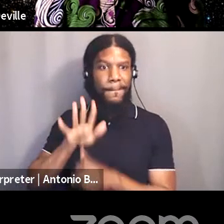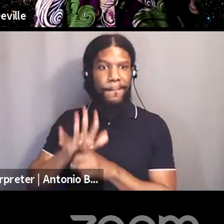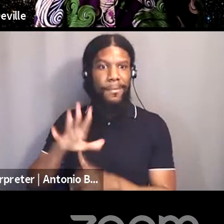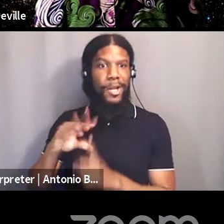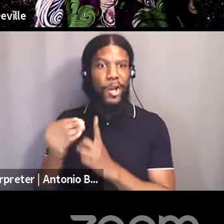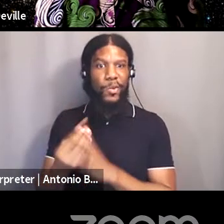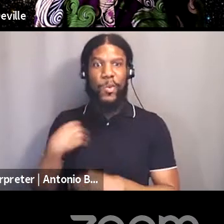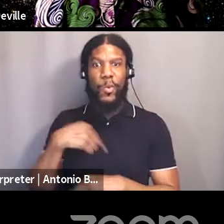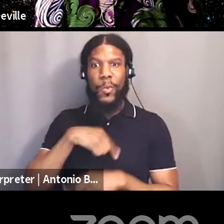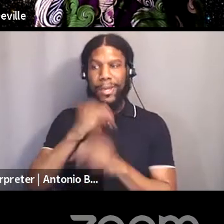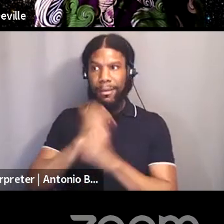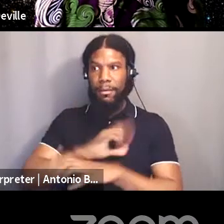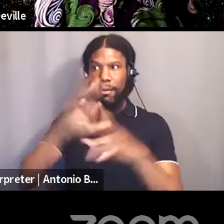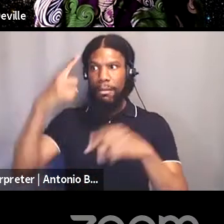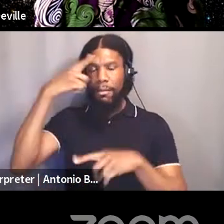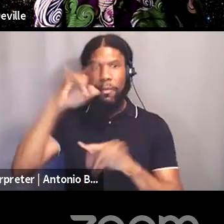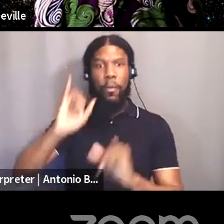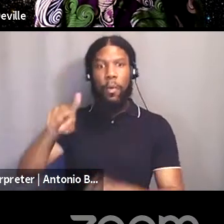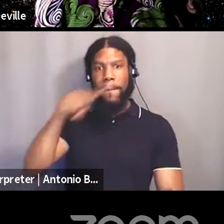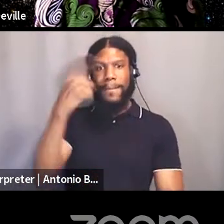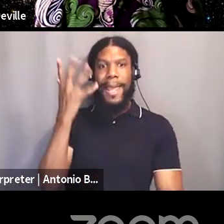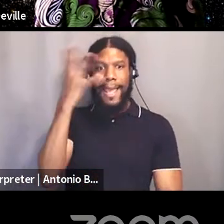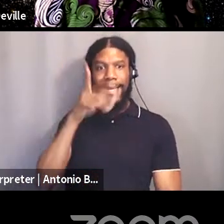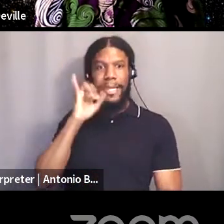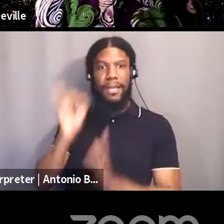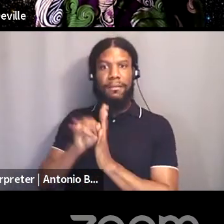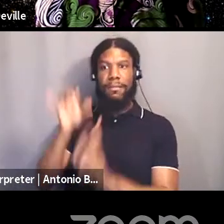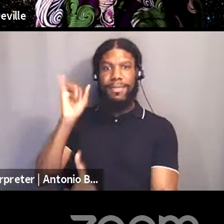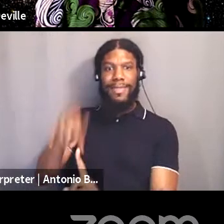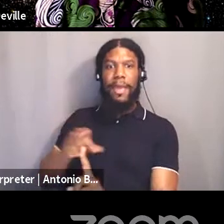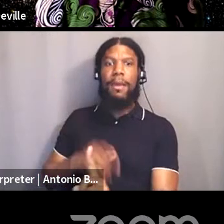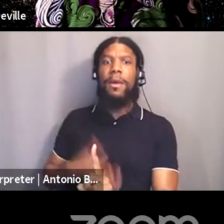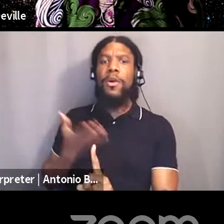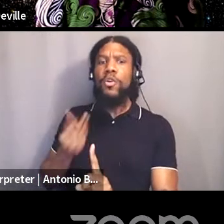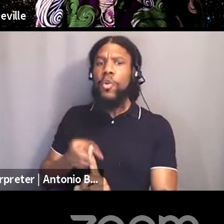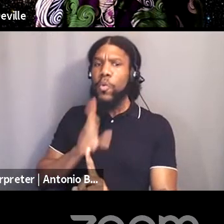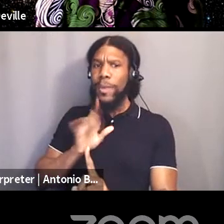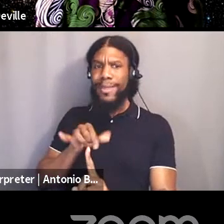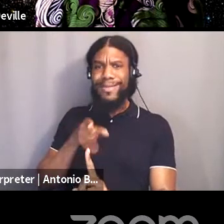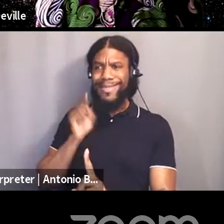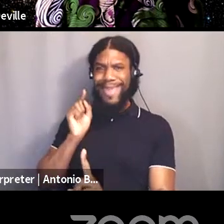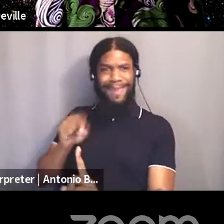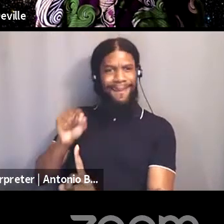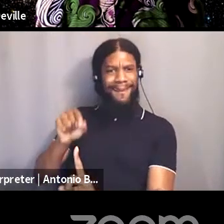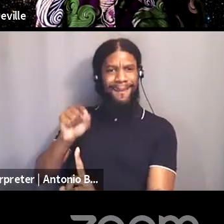Black identity. So for me,